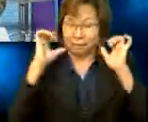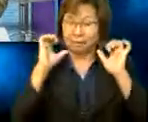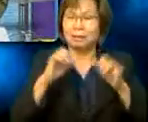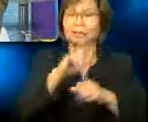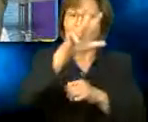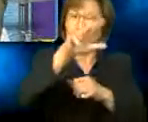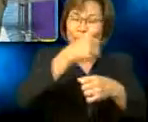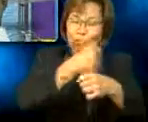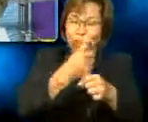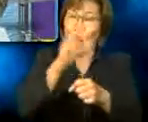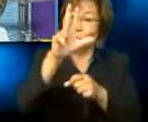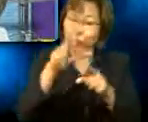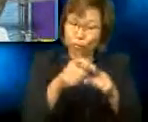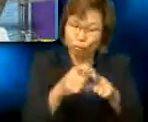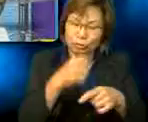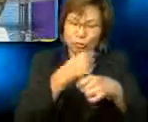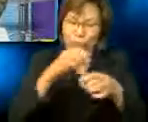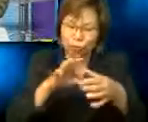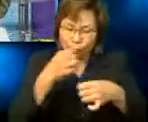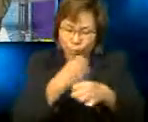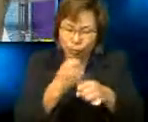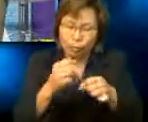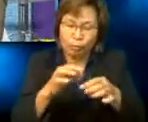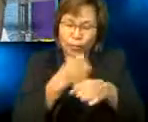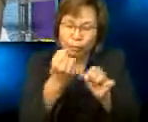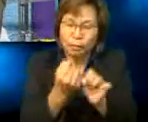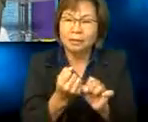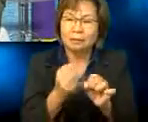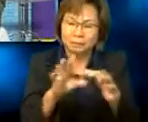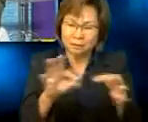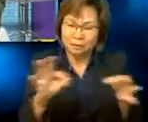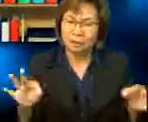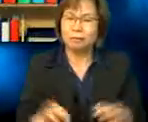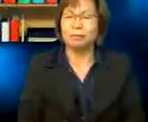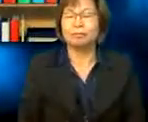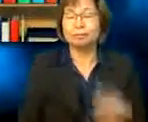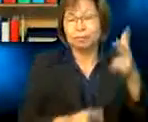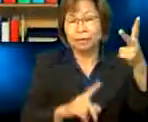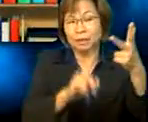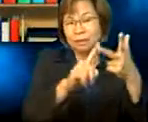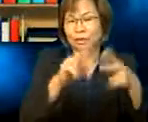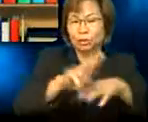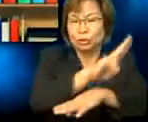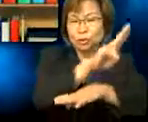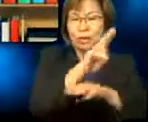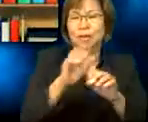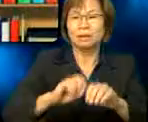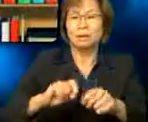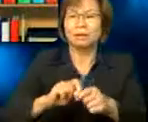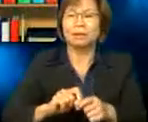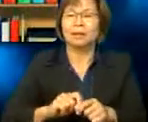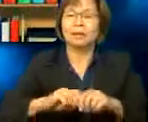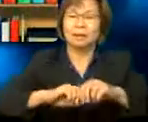list to construct your second sentence. Now, to the third sentence. Using the word